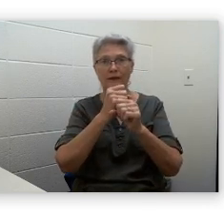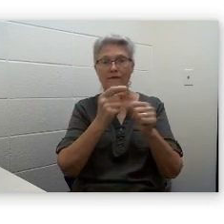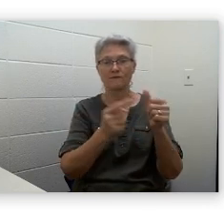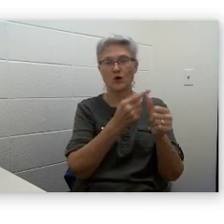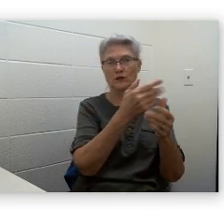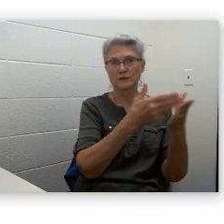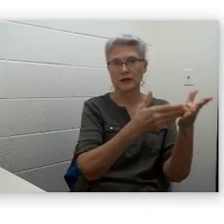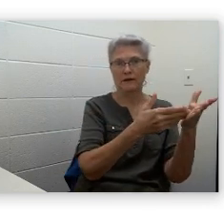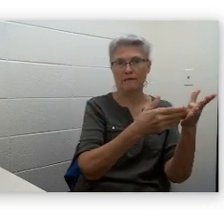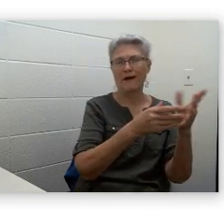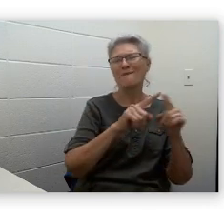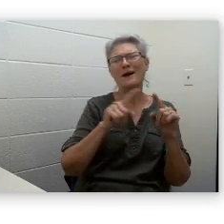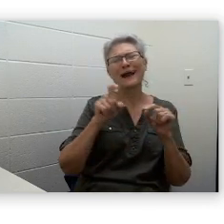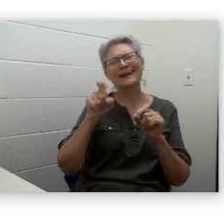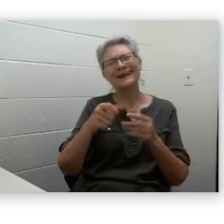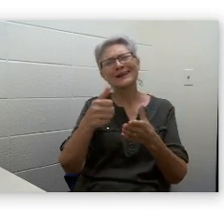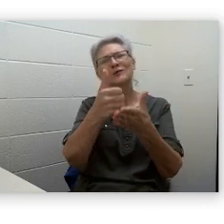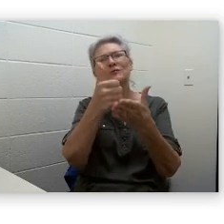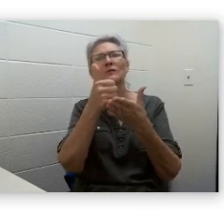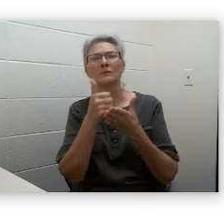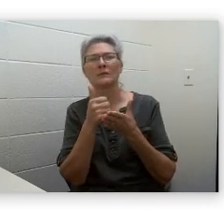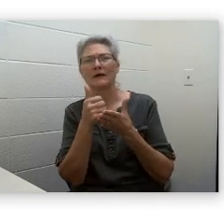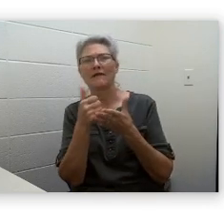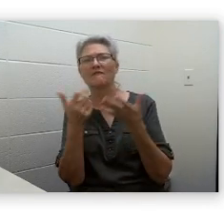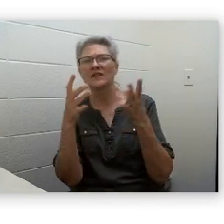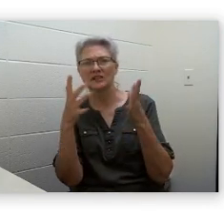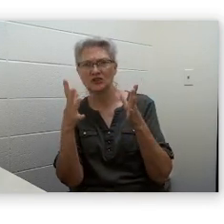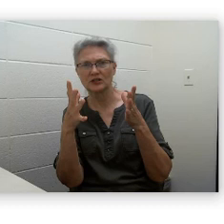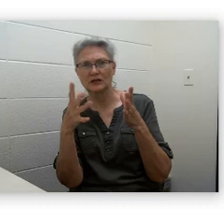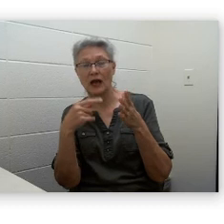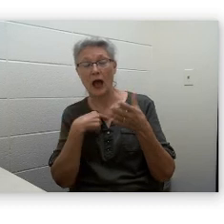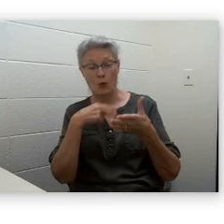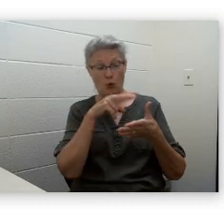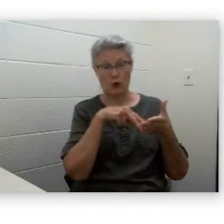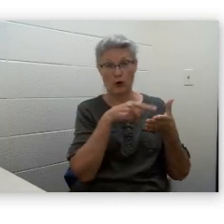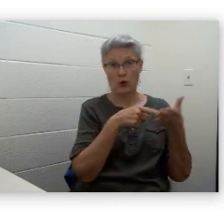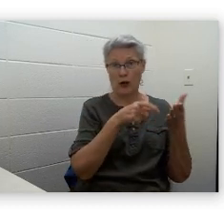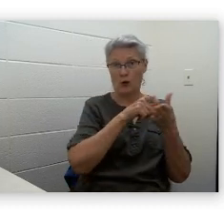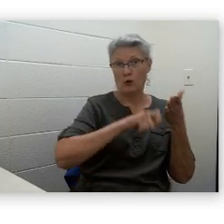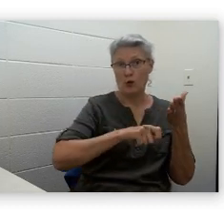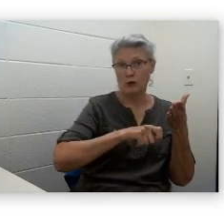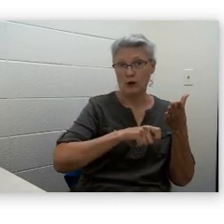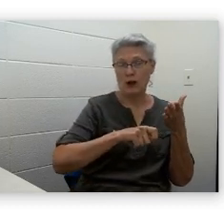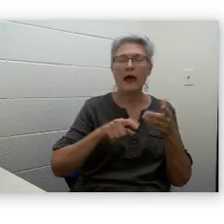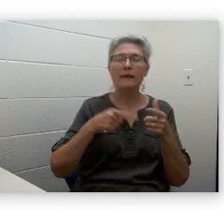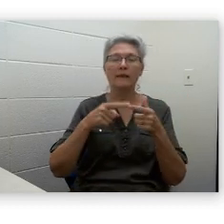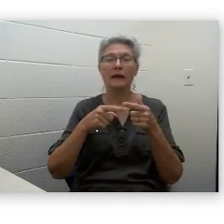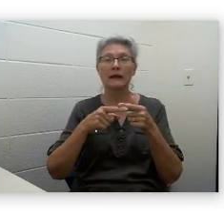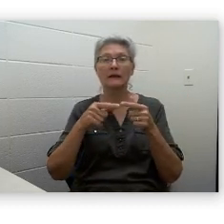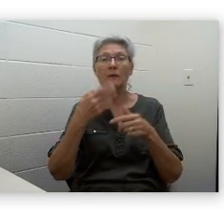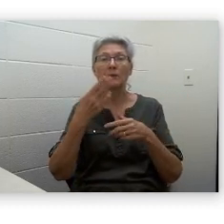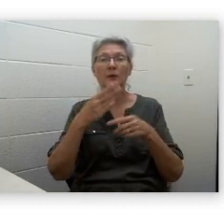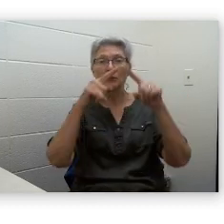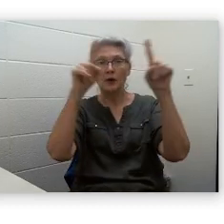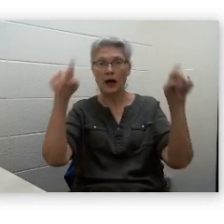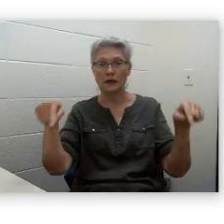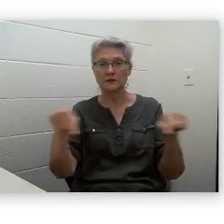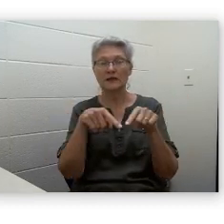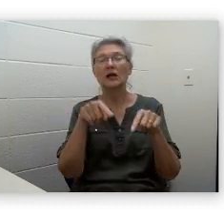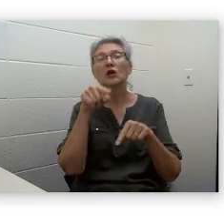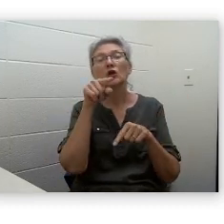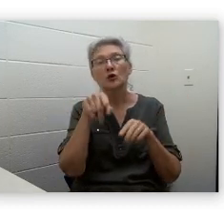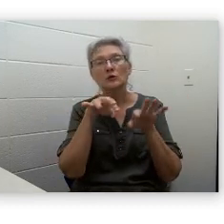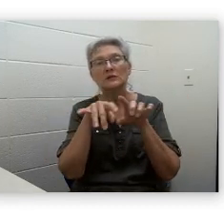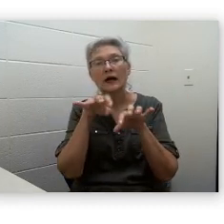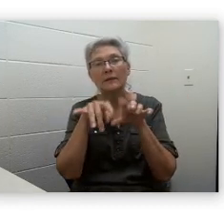I need a little help finishing it off. I will read to you what I have, and in the box below, I would like you to finish